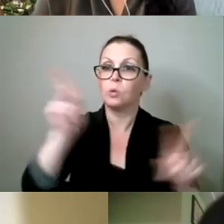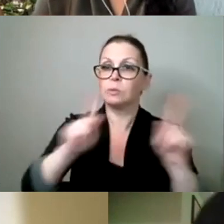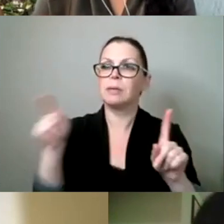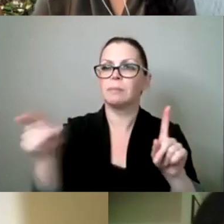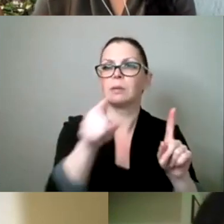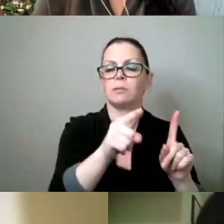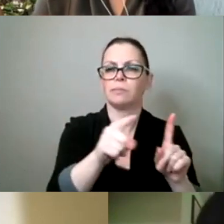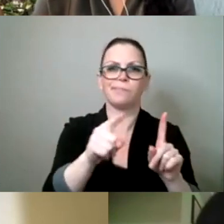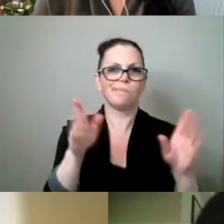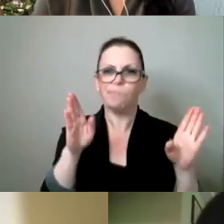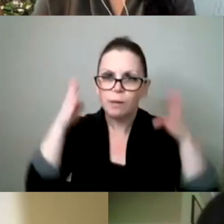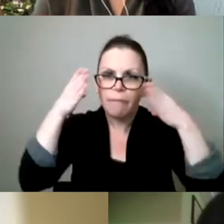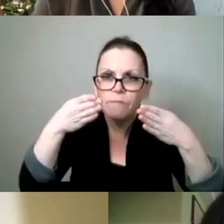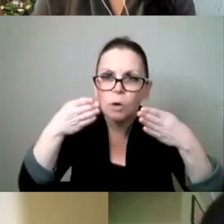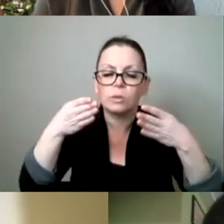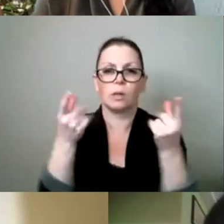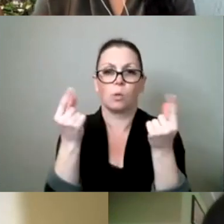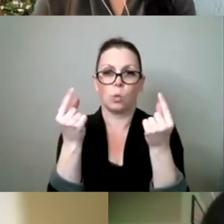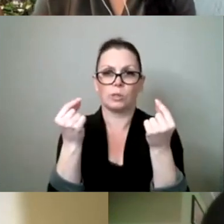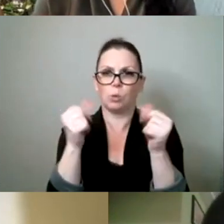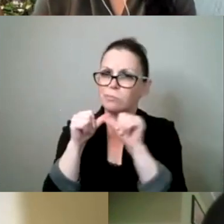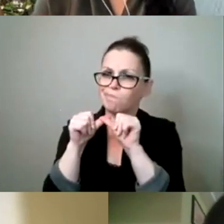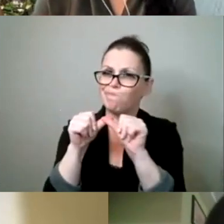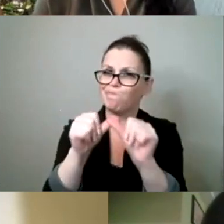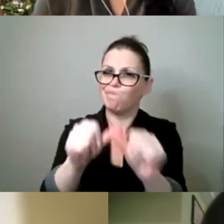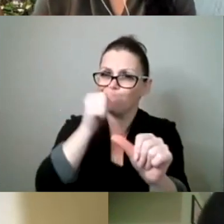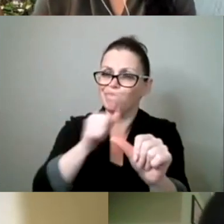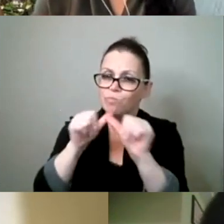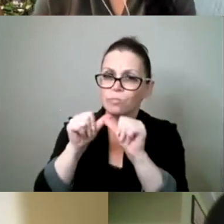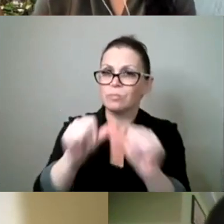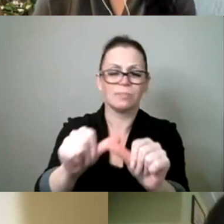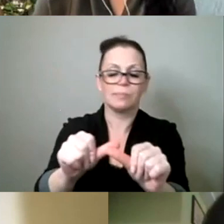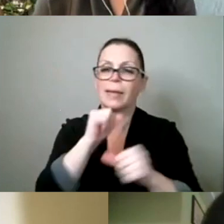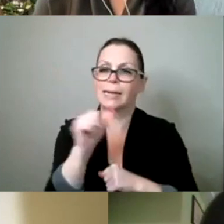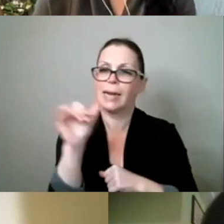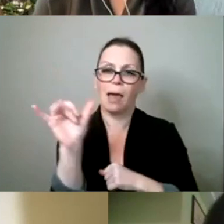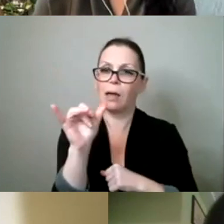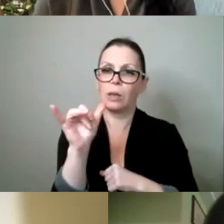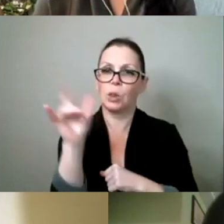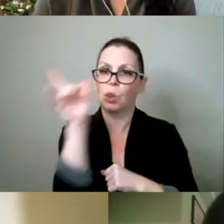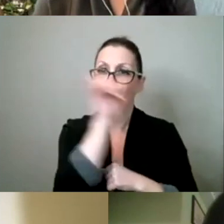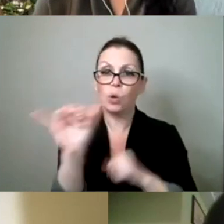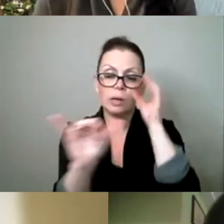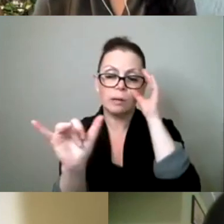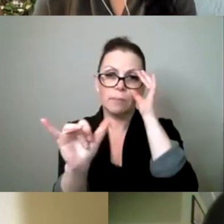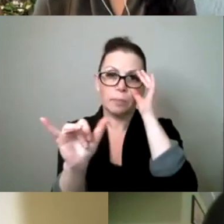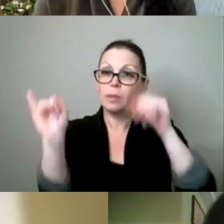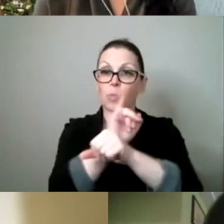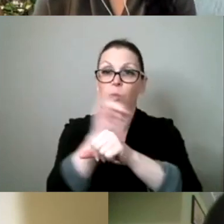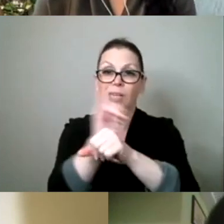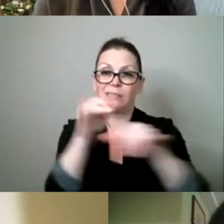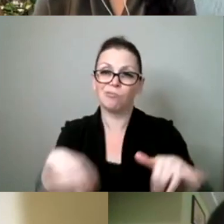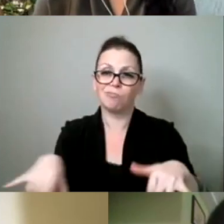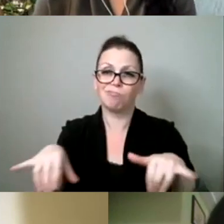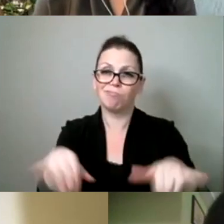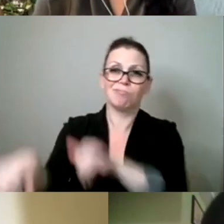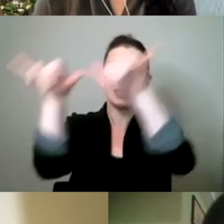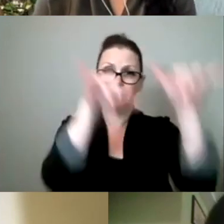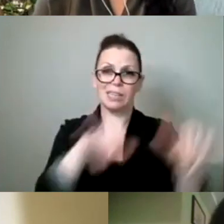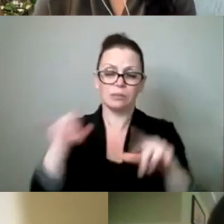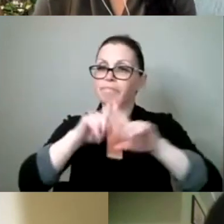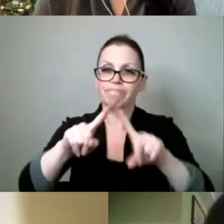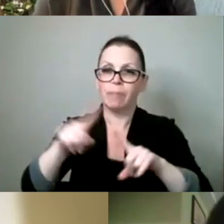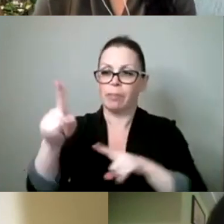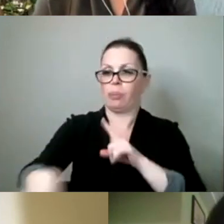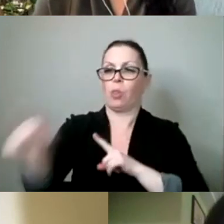decided to do and how they decided to do it. And it didn't look like what, you know, industry standards were, but they didn't